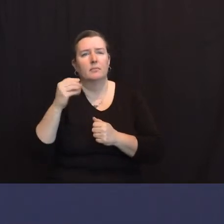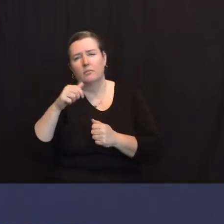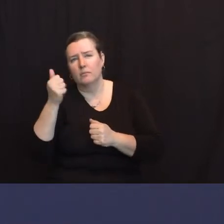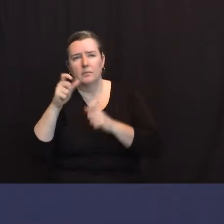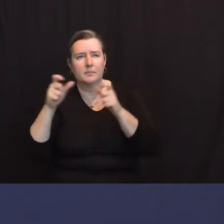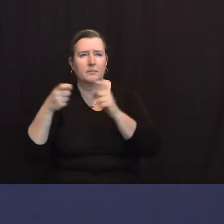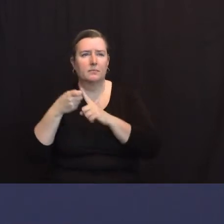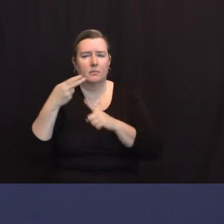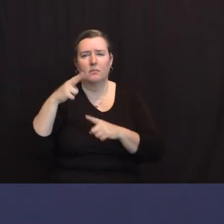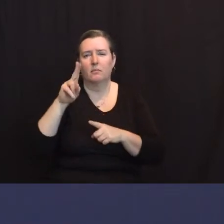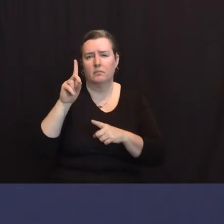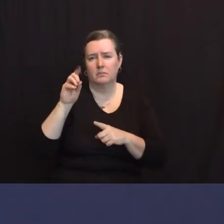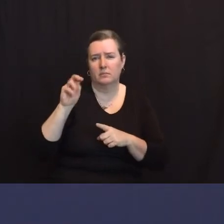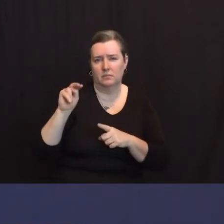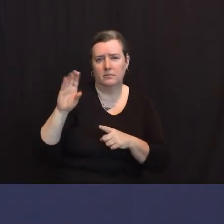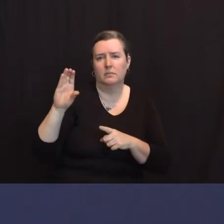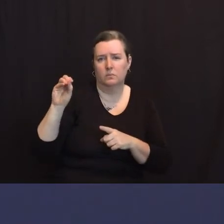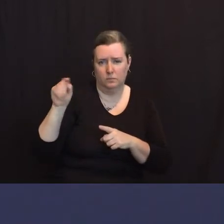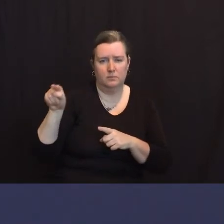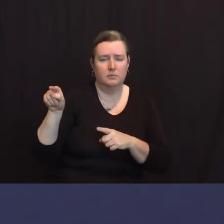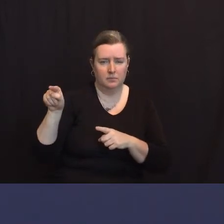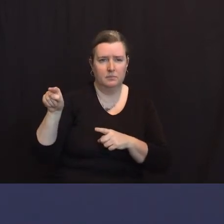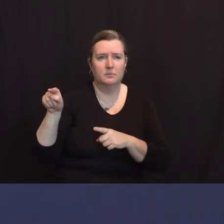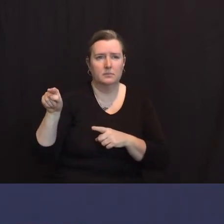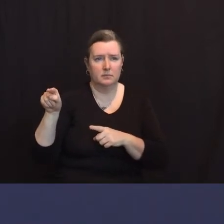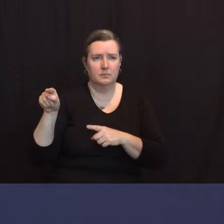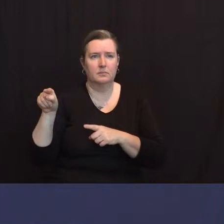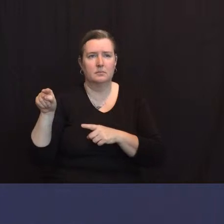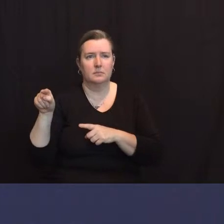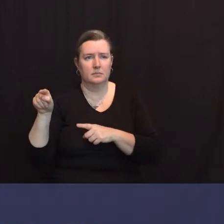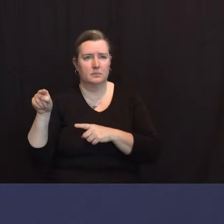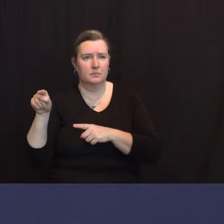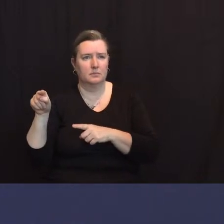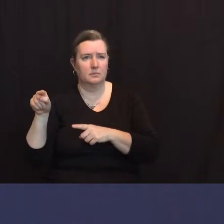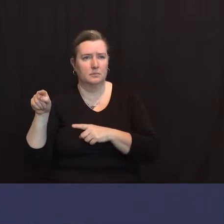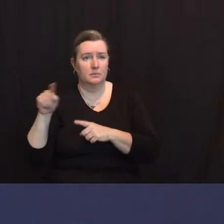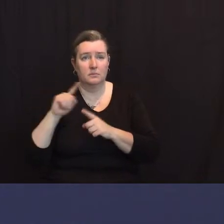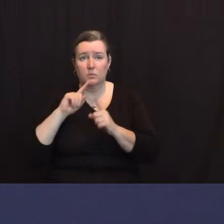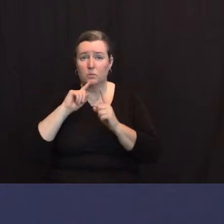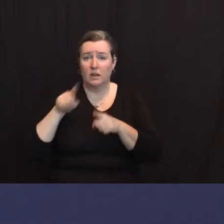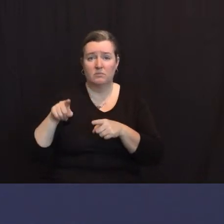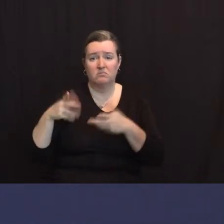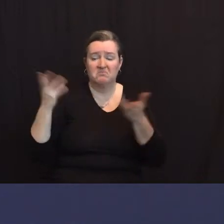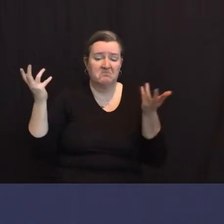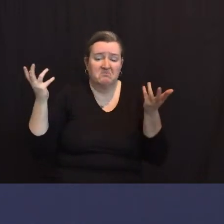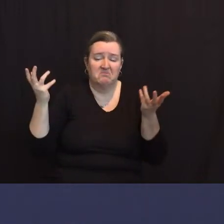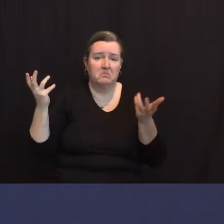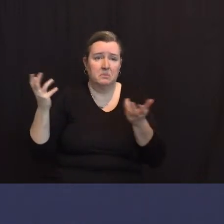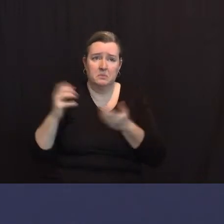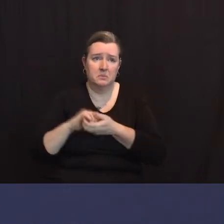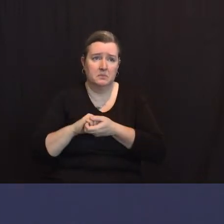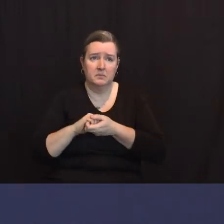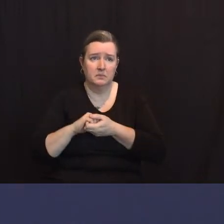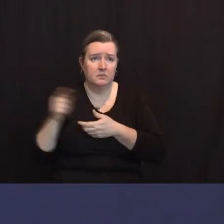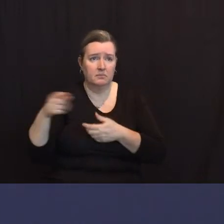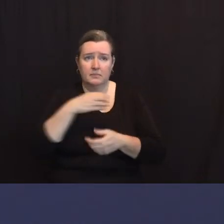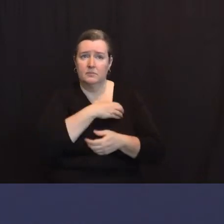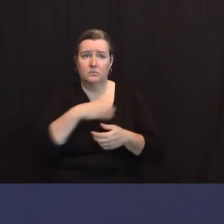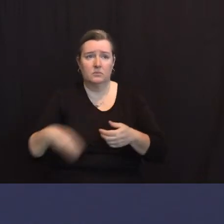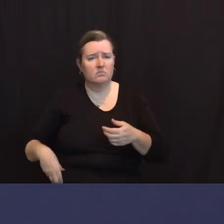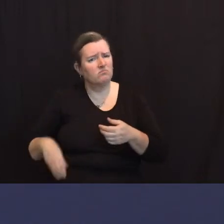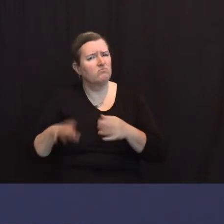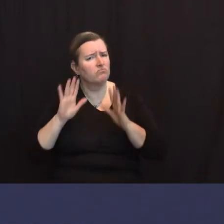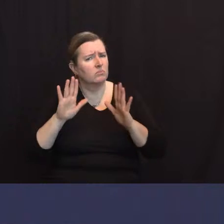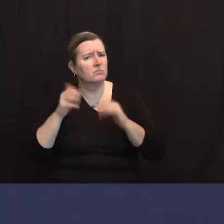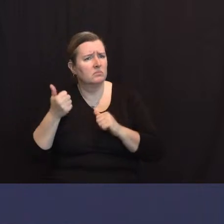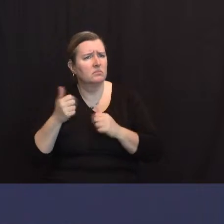a specific reaction. That has been a tradition. Jimmy is a terrific mayor, and Nick is a terrific assemblyman. And